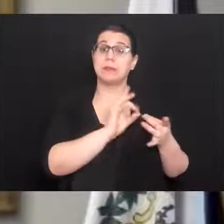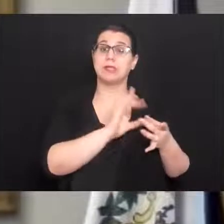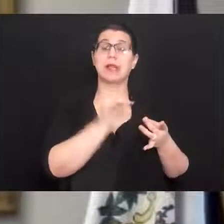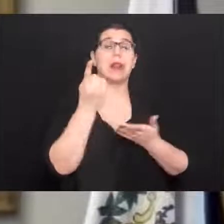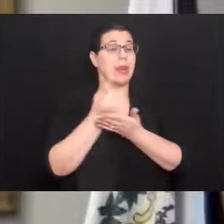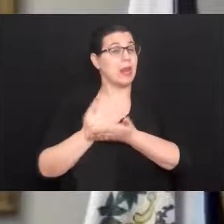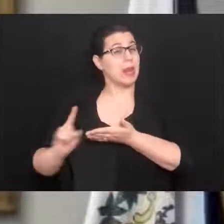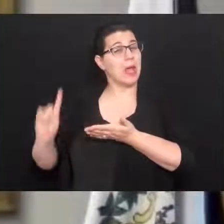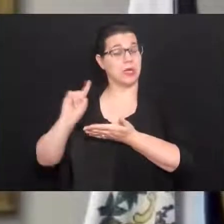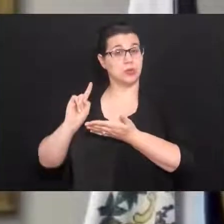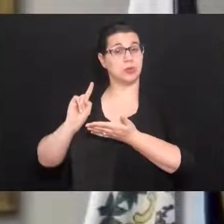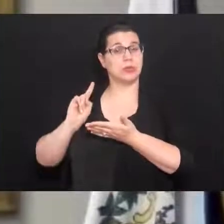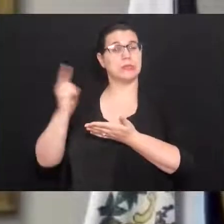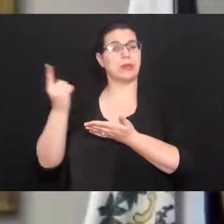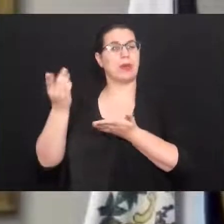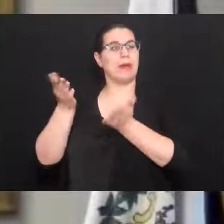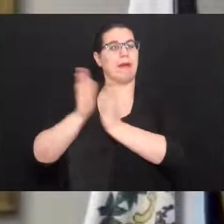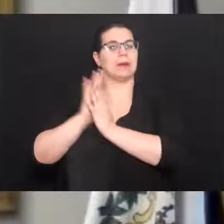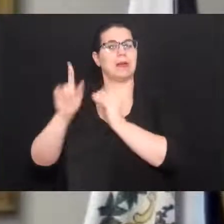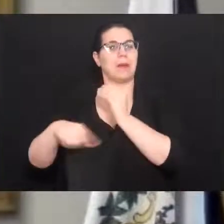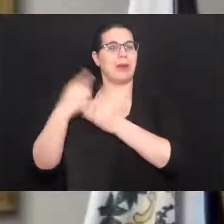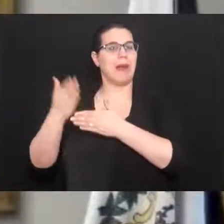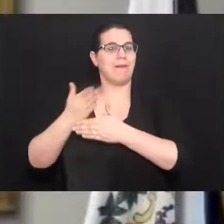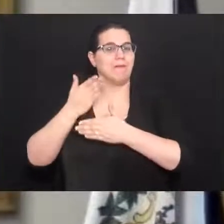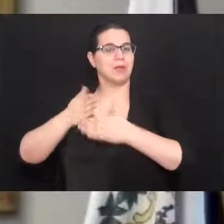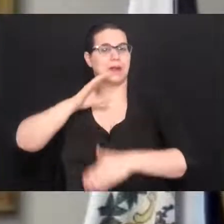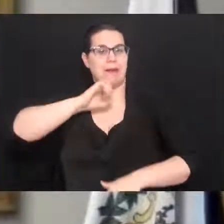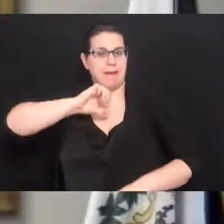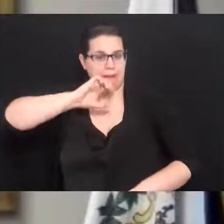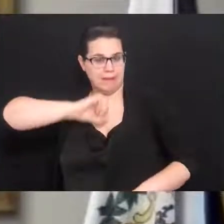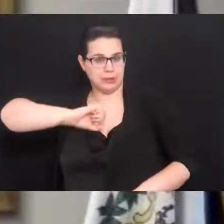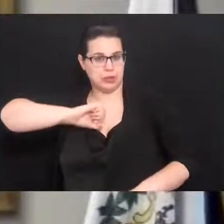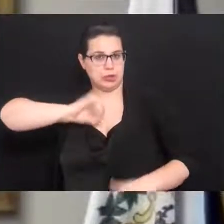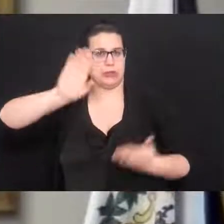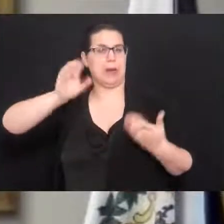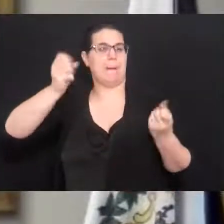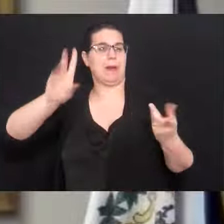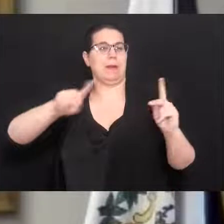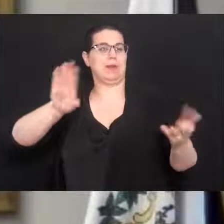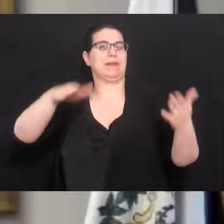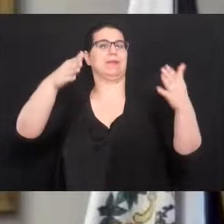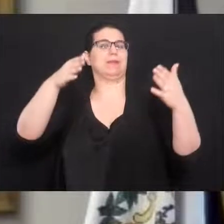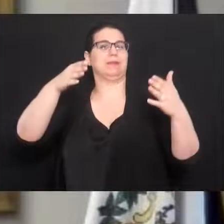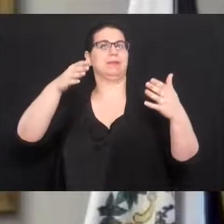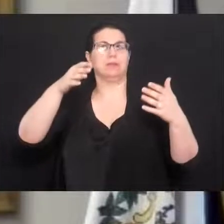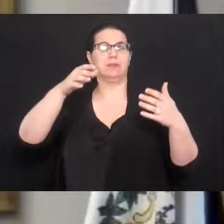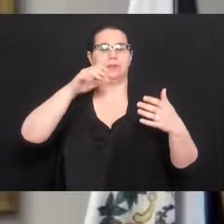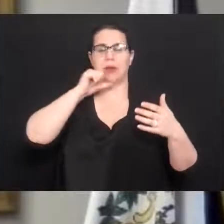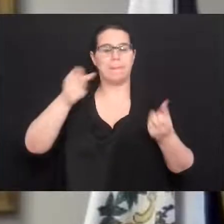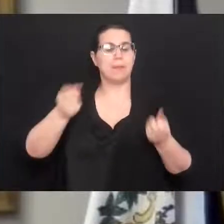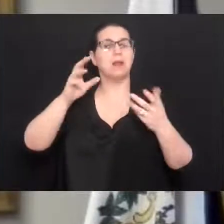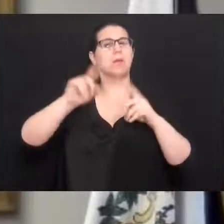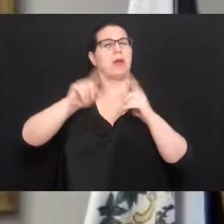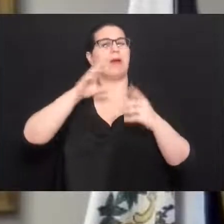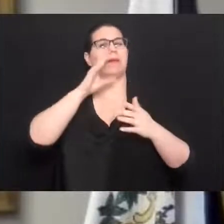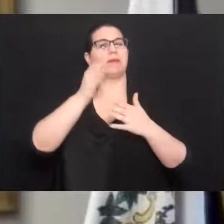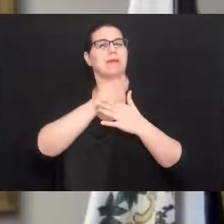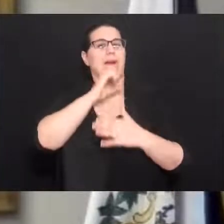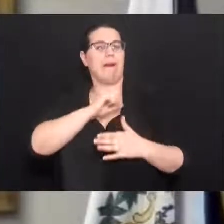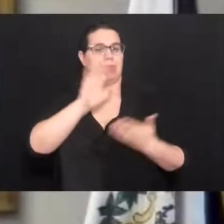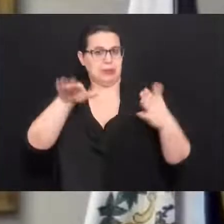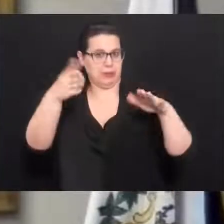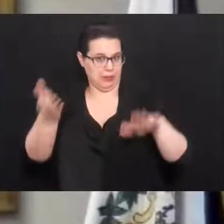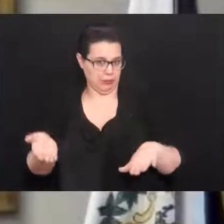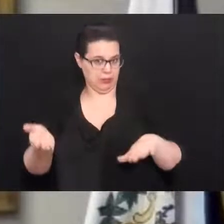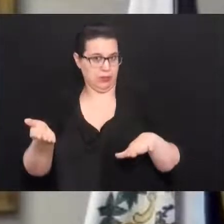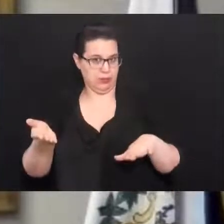week regarding the average age of deaths due to COVID-19. That was from Mark Curtis. Mark, we appreciate the